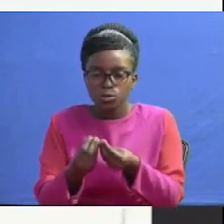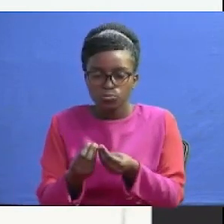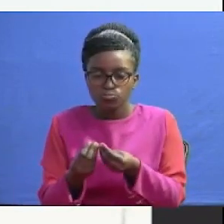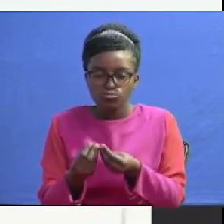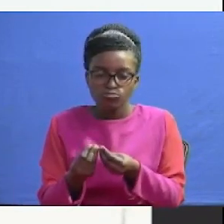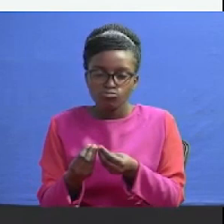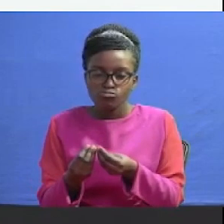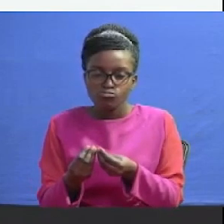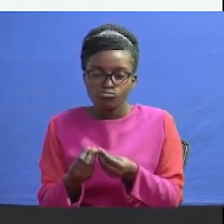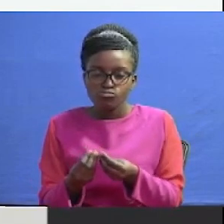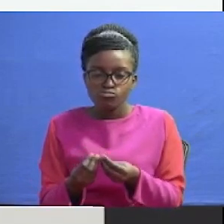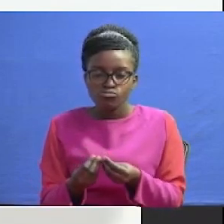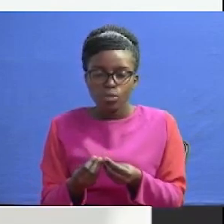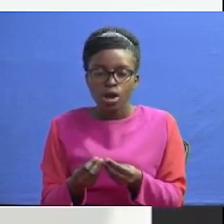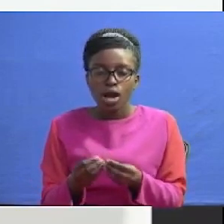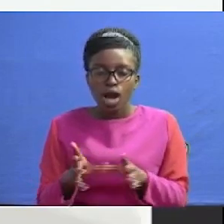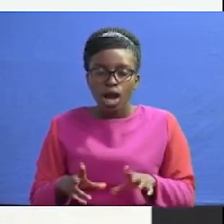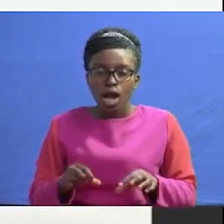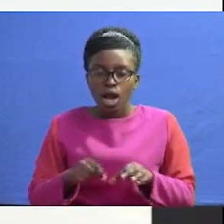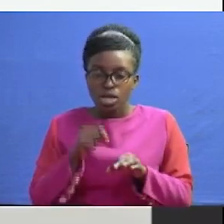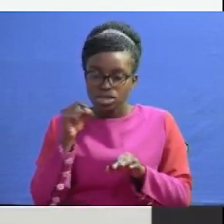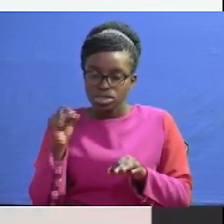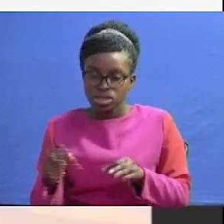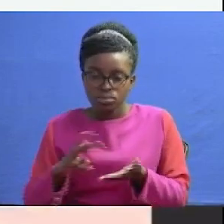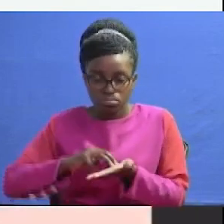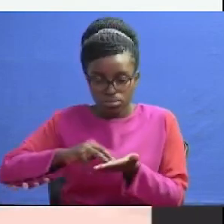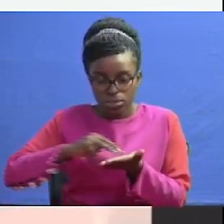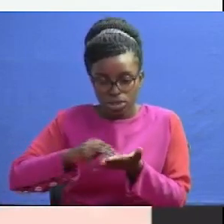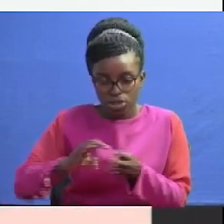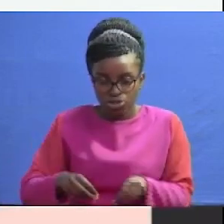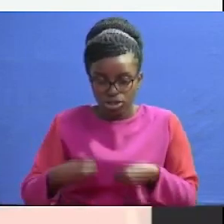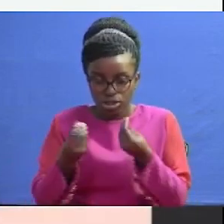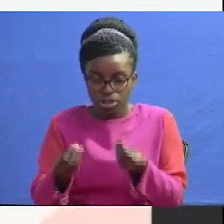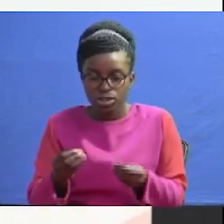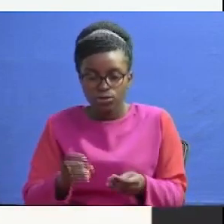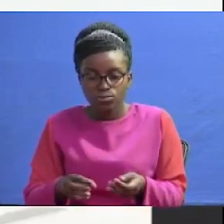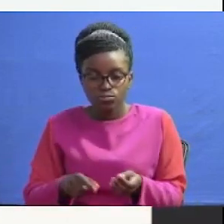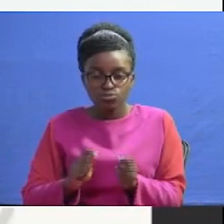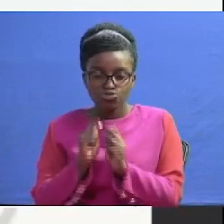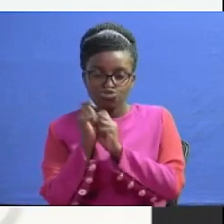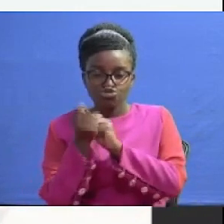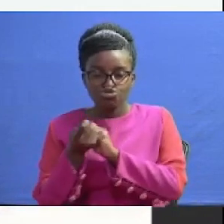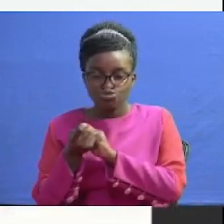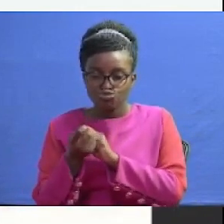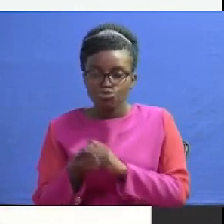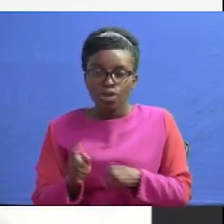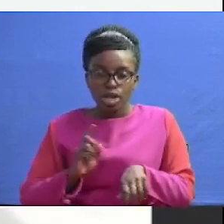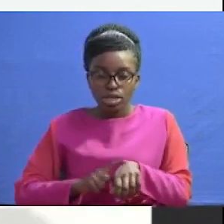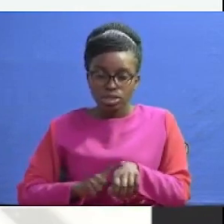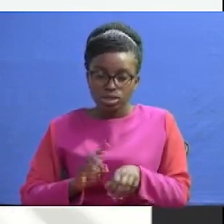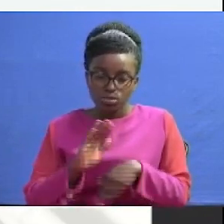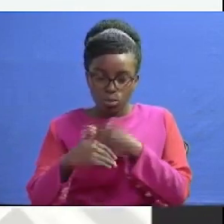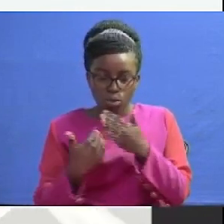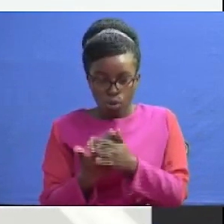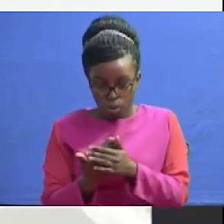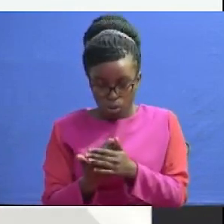economic interlinkages that have yielded rapid transformation in our economies. The profound